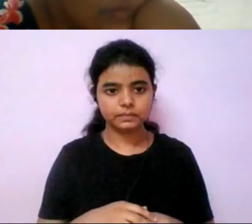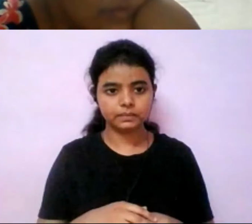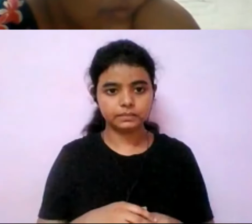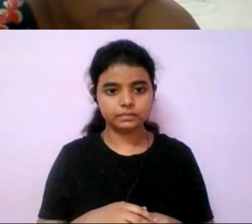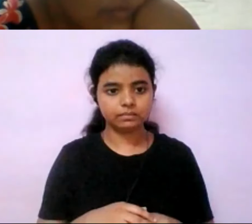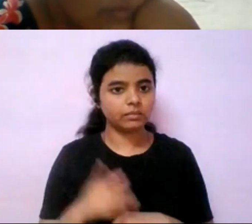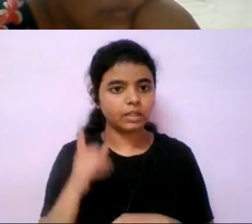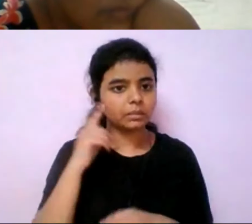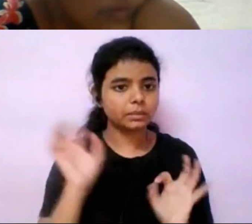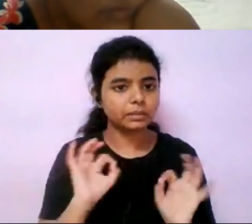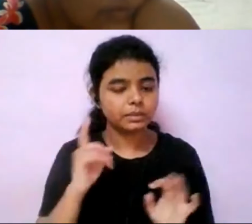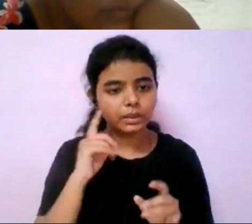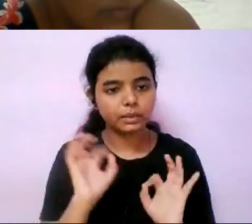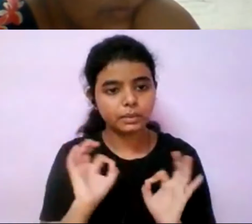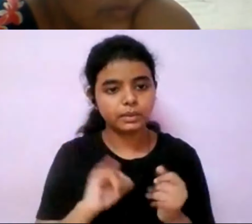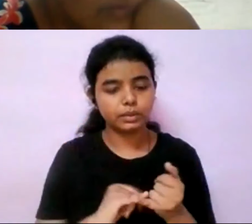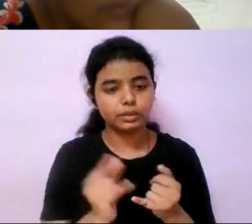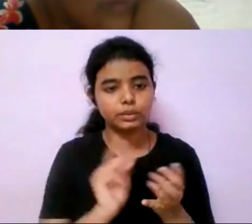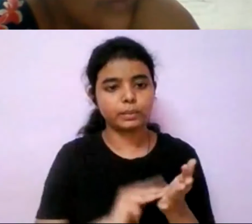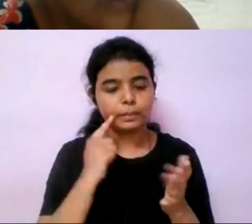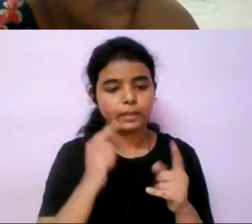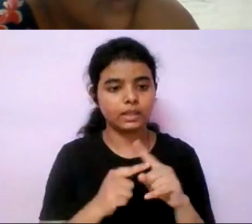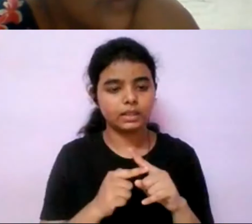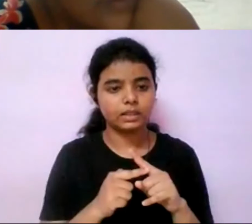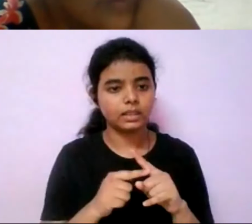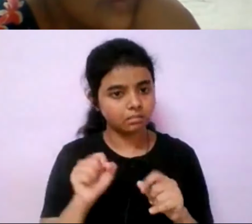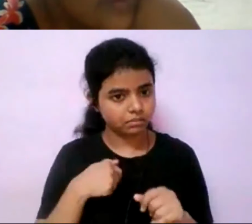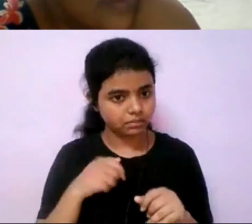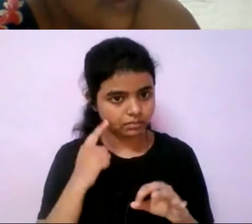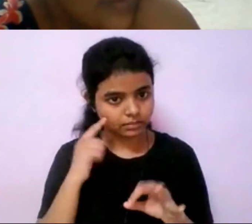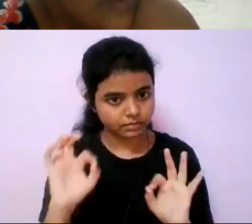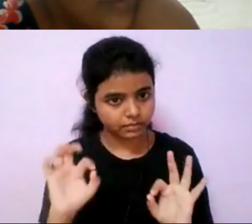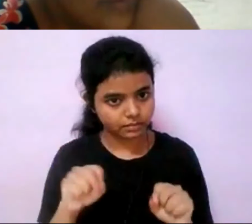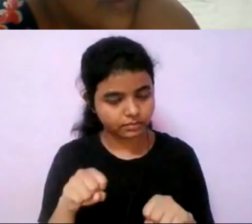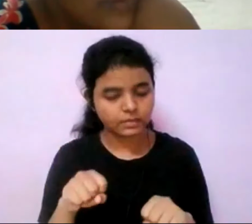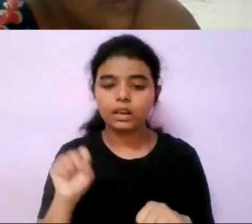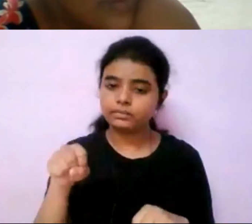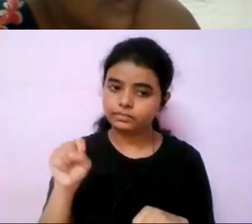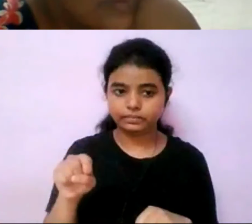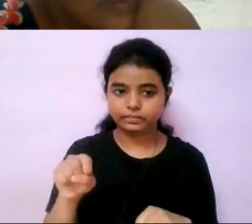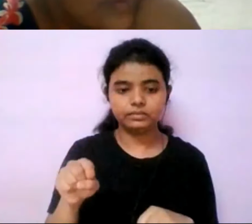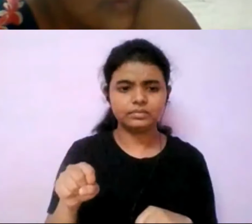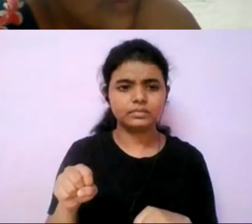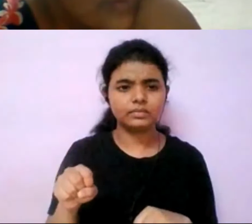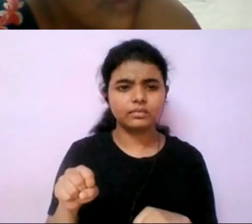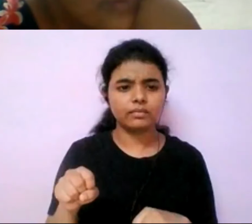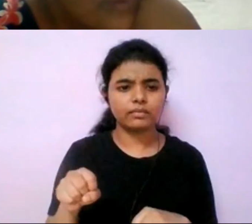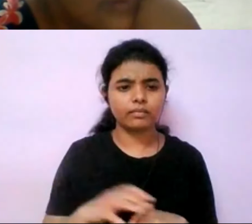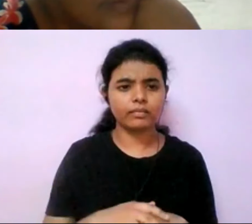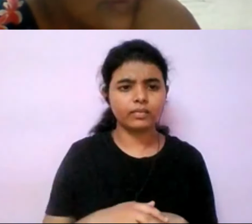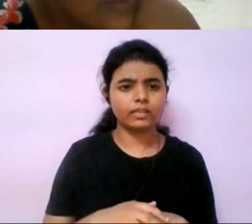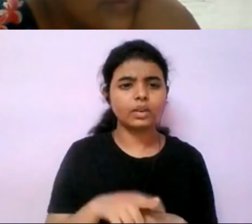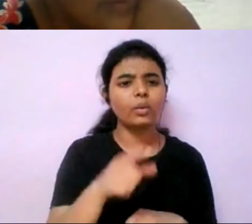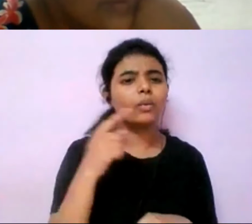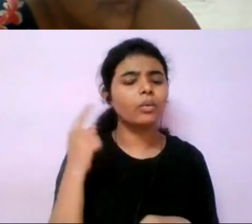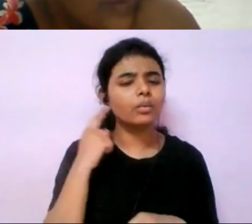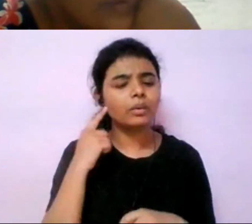We cannot hear you, Sumit. Yeah. Audible? Yes, but your voice is coming and it's breaking.